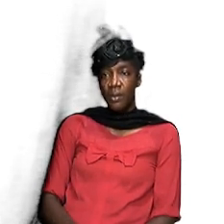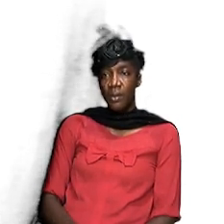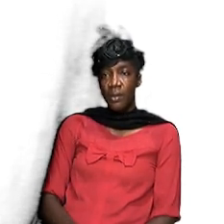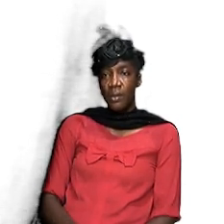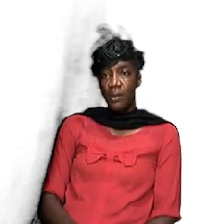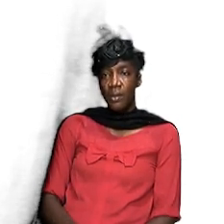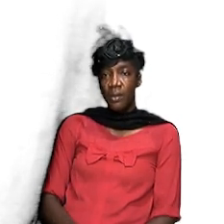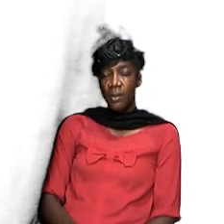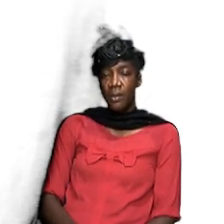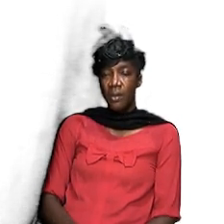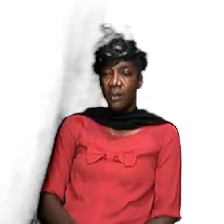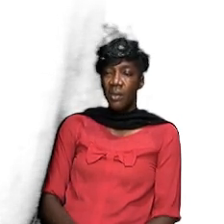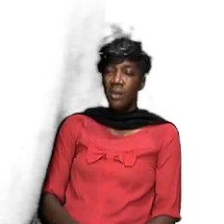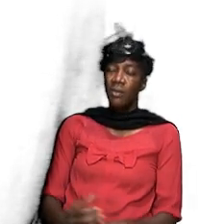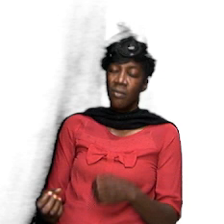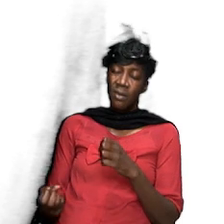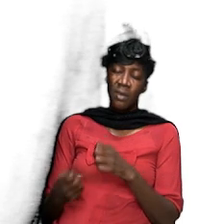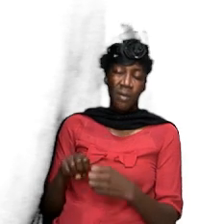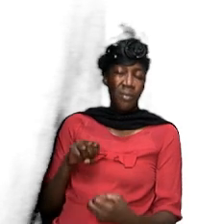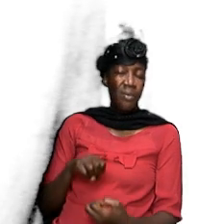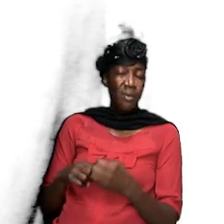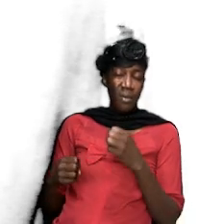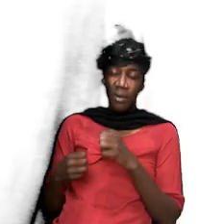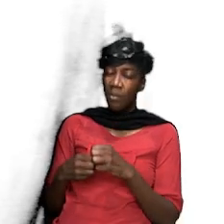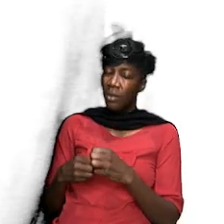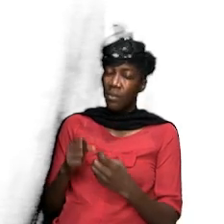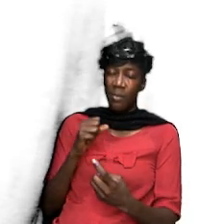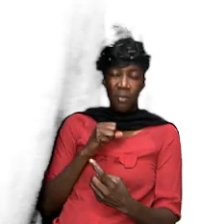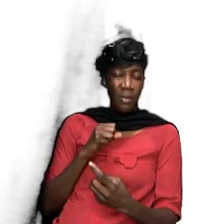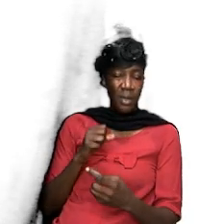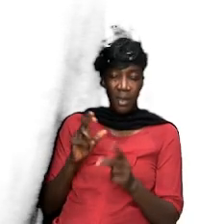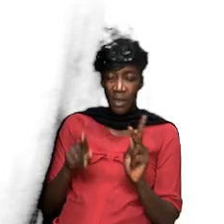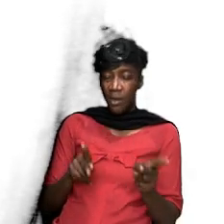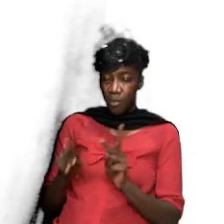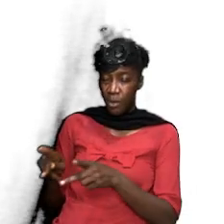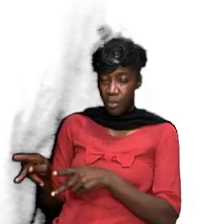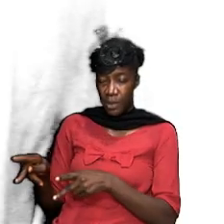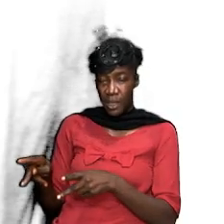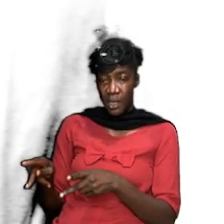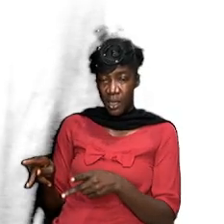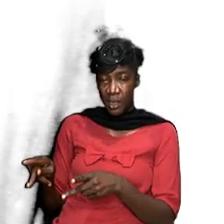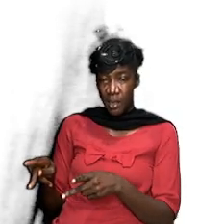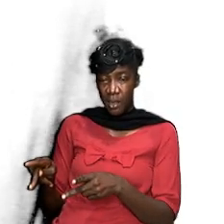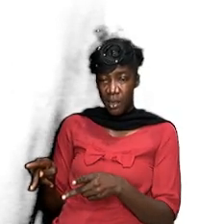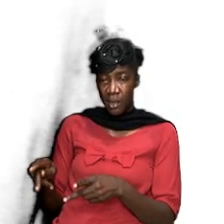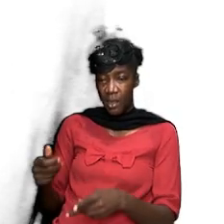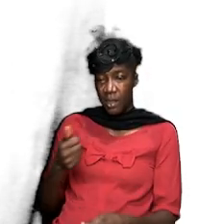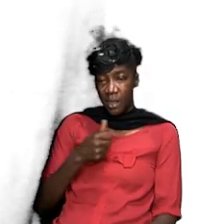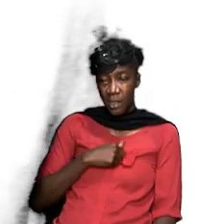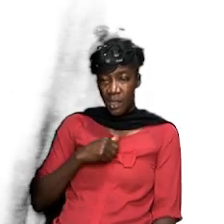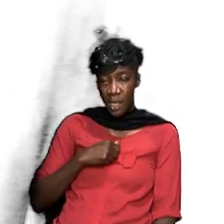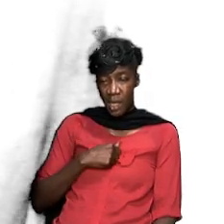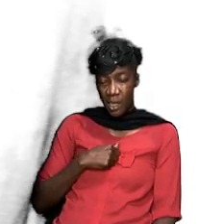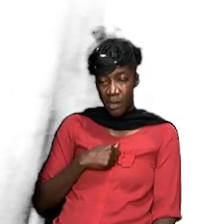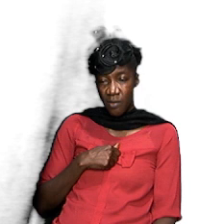of a struggle to prepare myself and come and do Bible study. You know that minister sat in for me last week. Oh